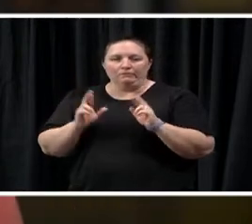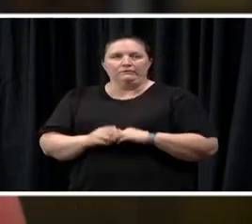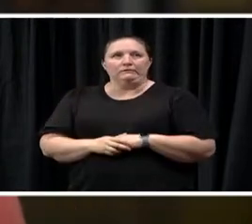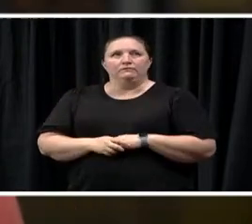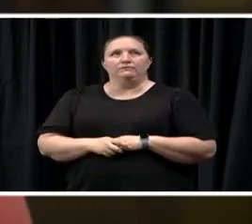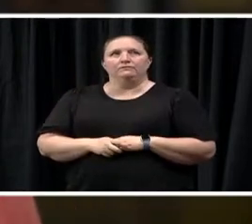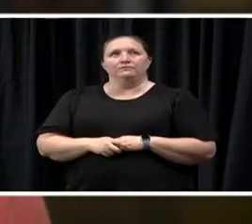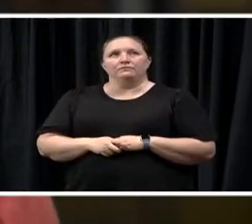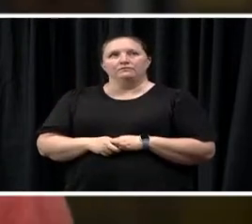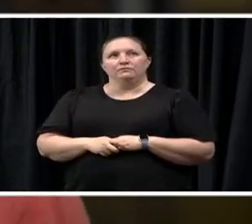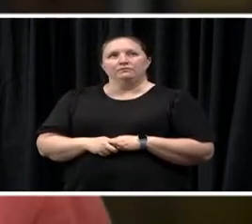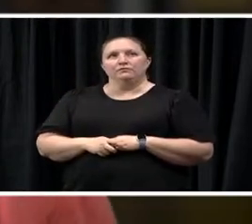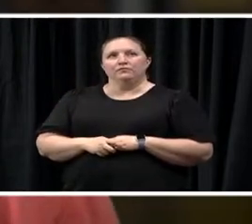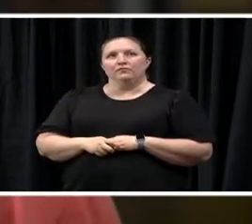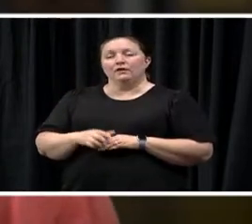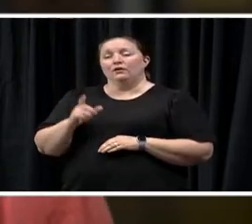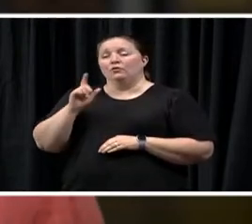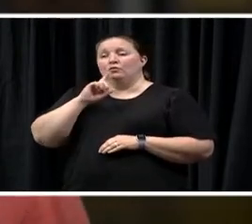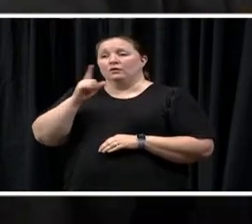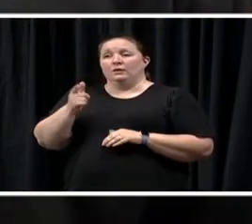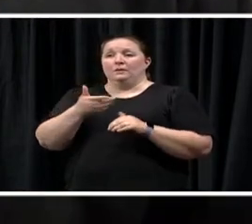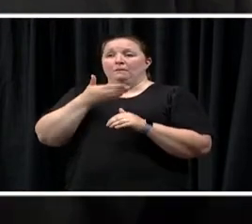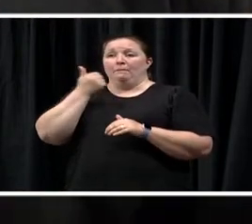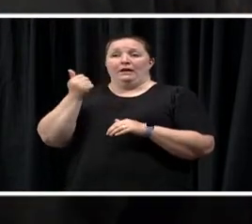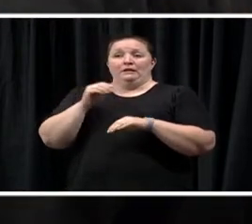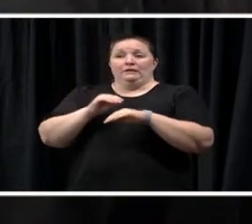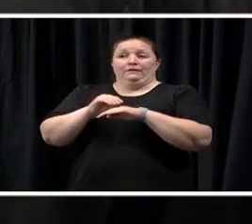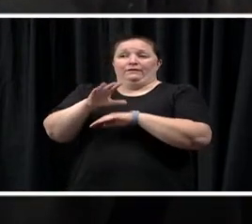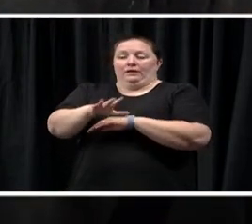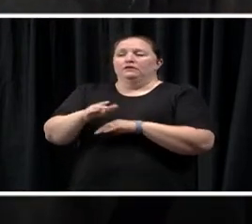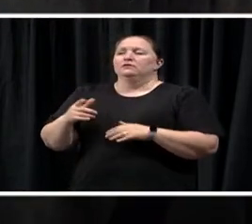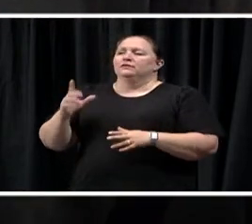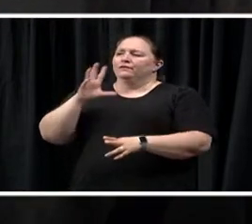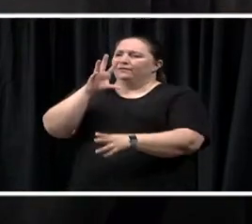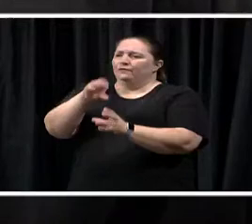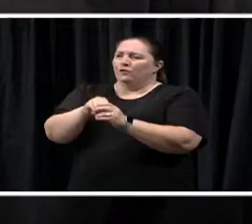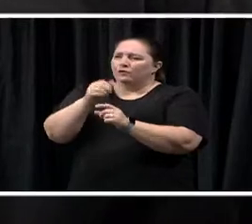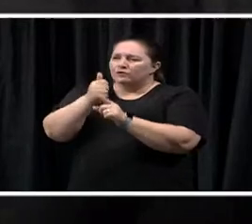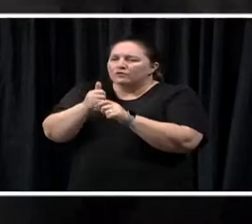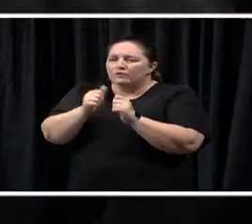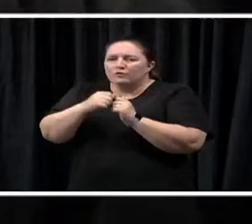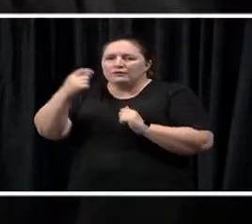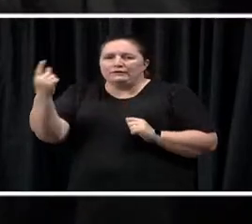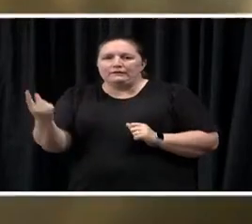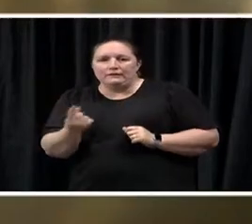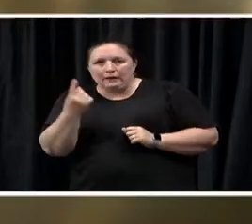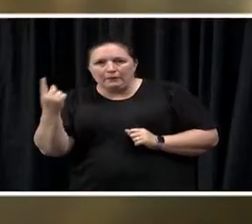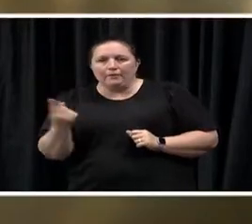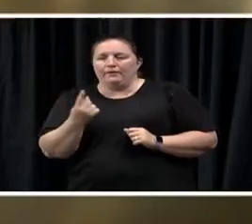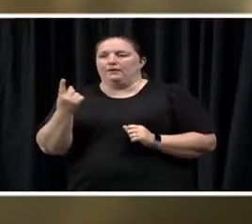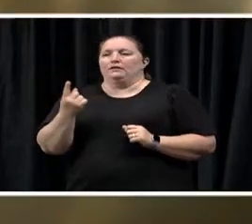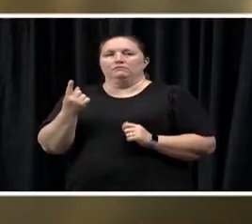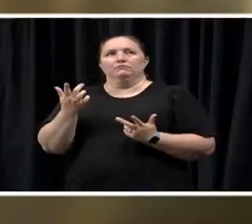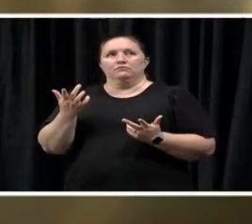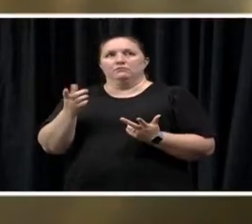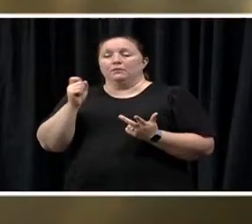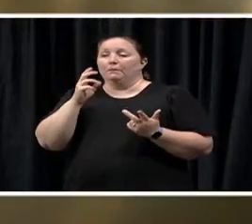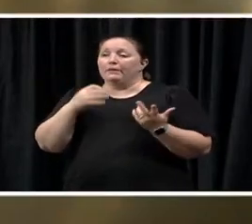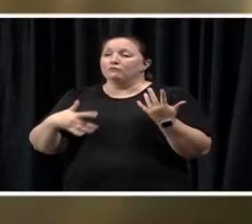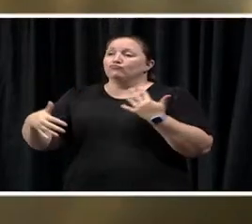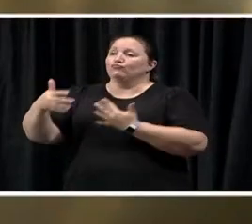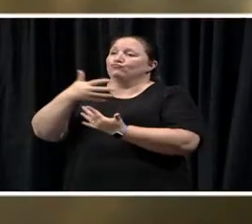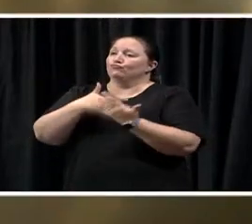being at Henry Clay is honestly just to get involved in something. These people can take you far. Be sociable,